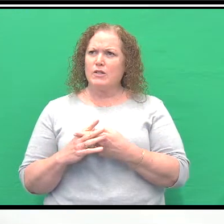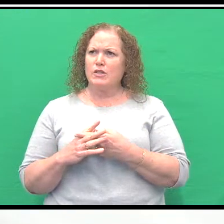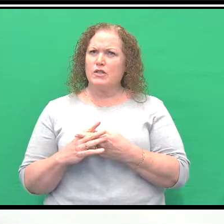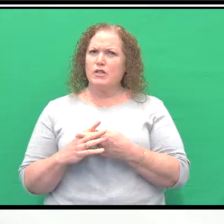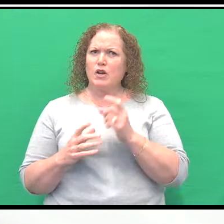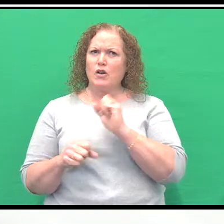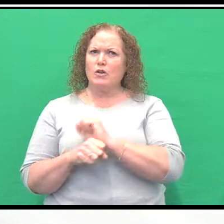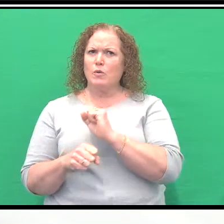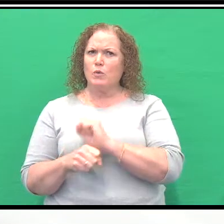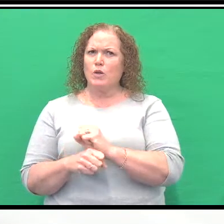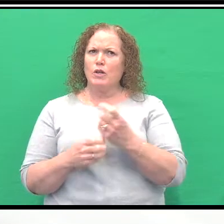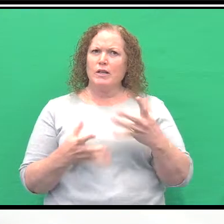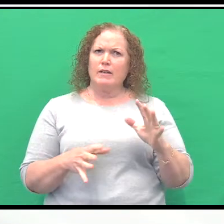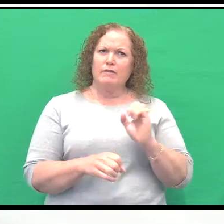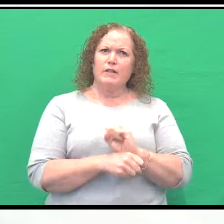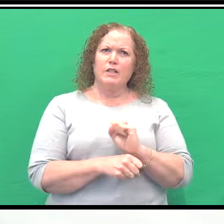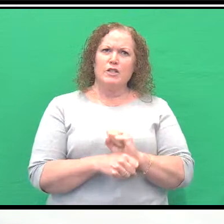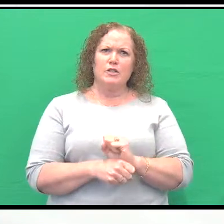date?